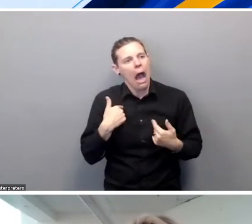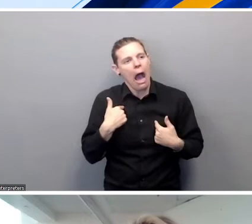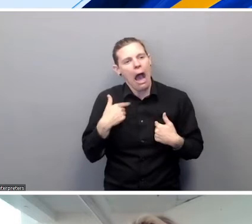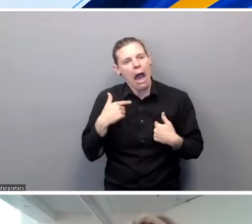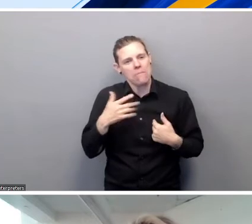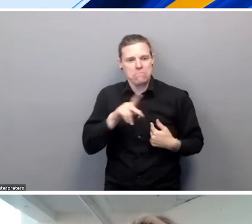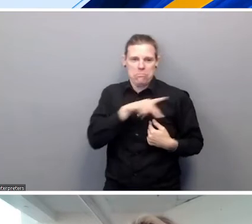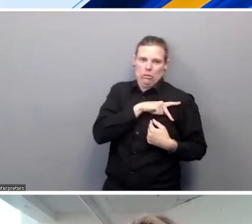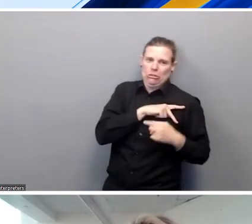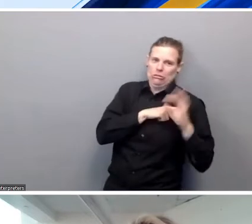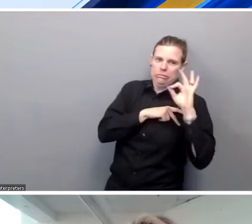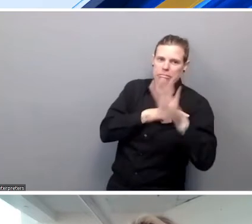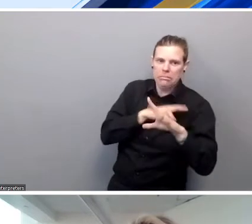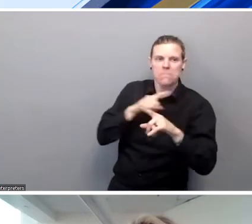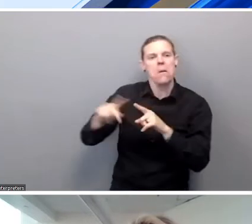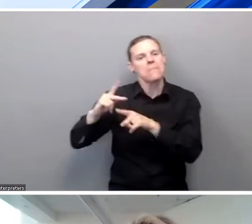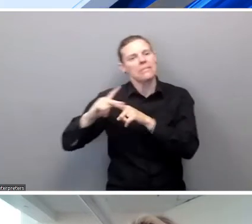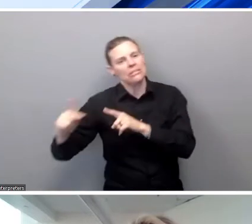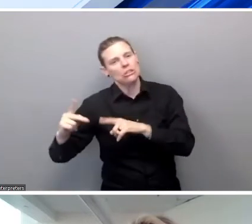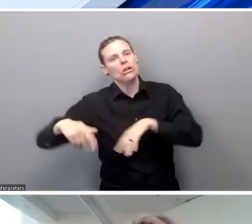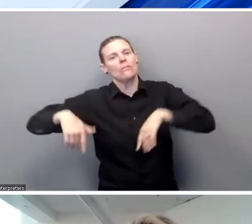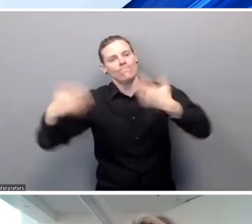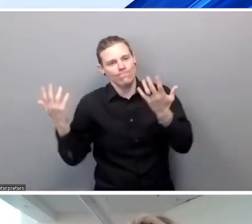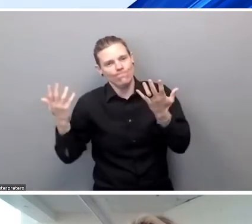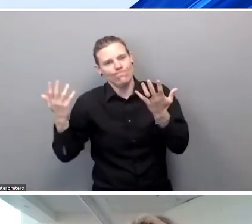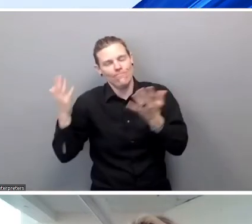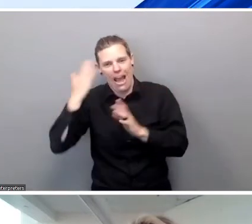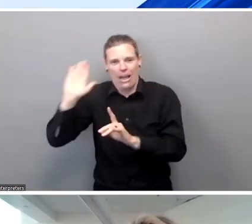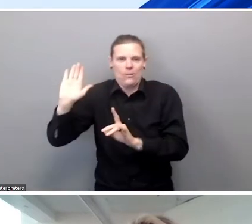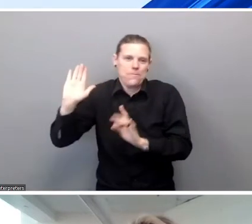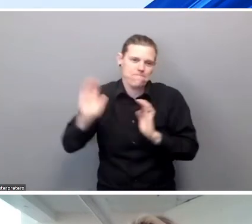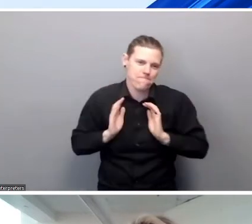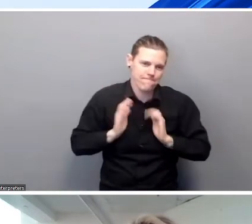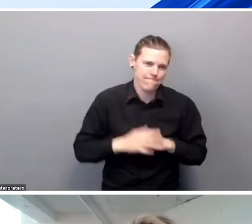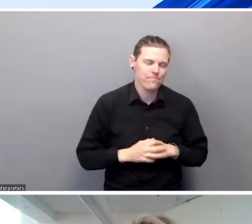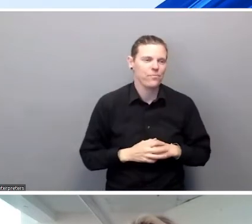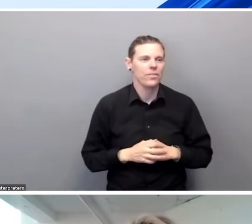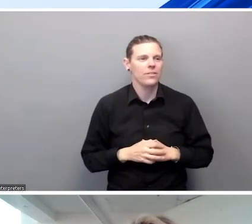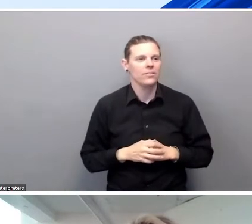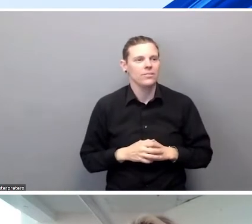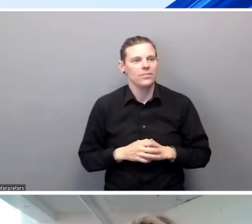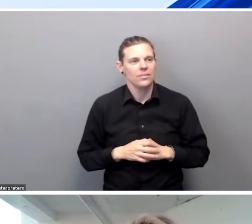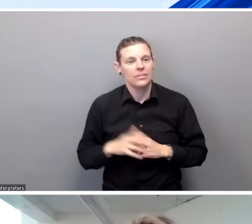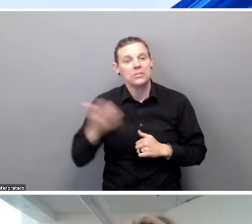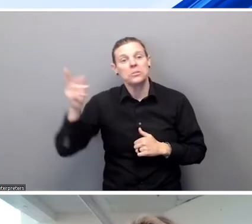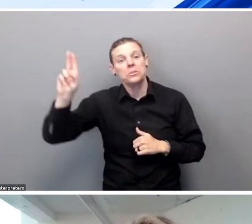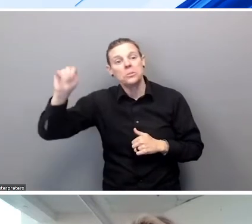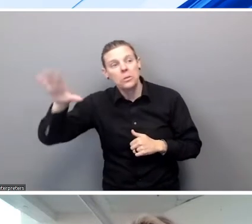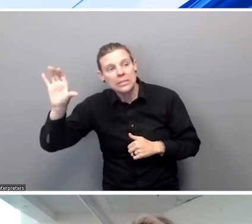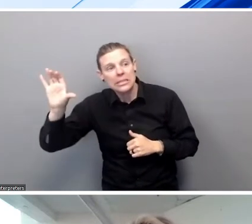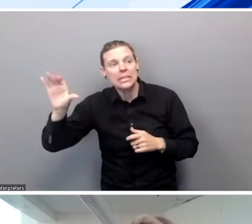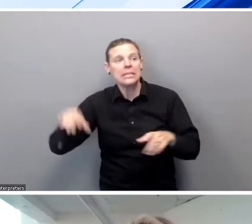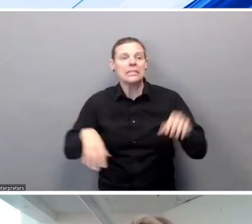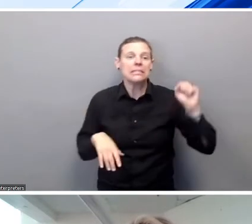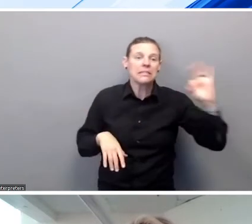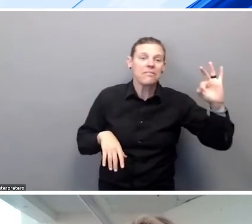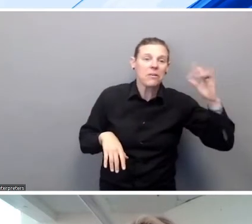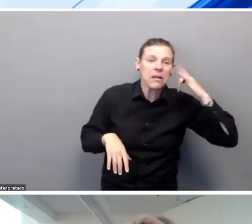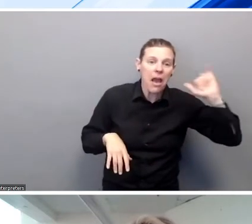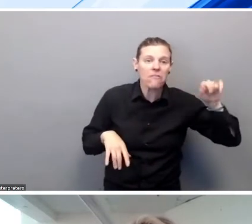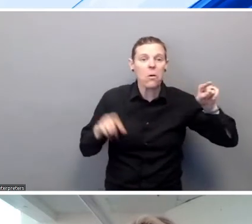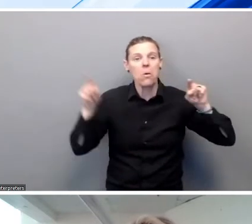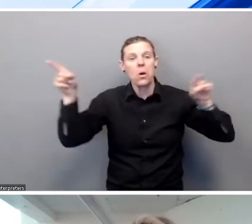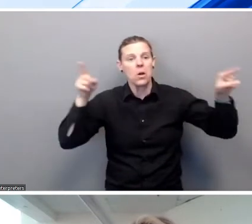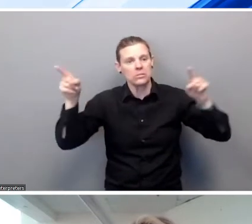public policy decision is. I do know in New York and San Francisco, restaurants claim